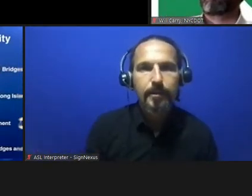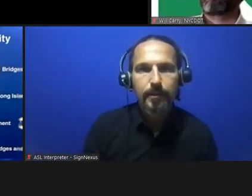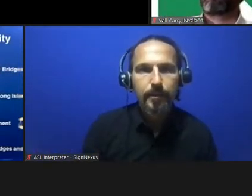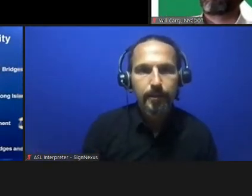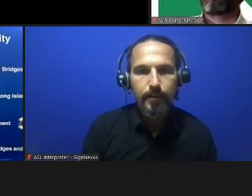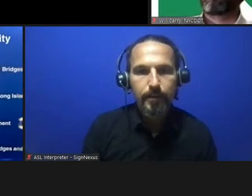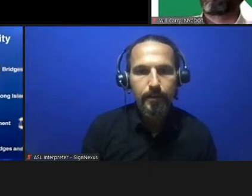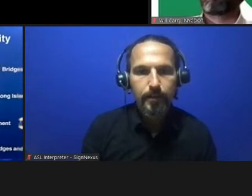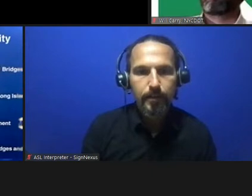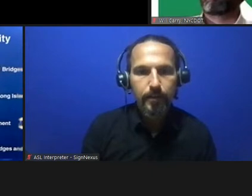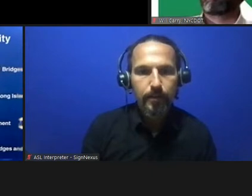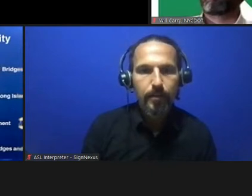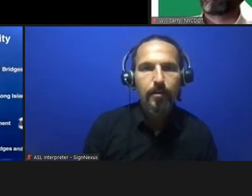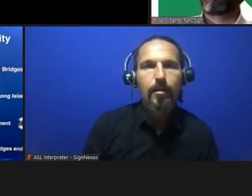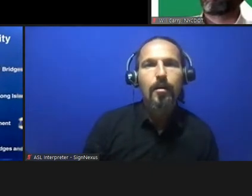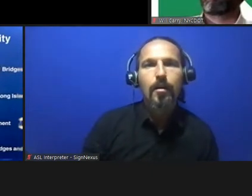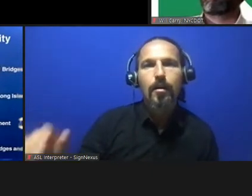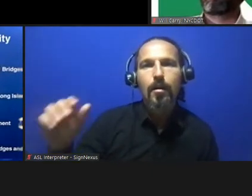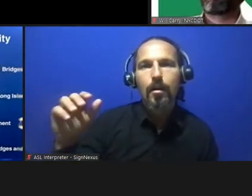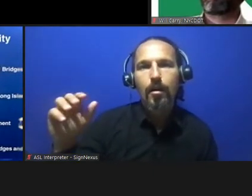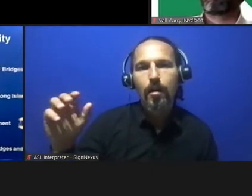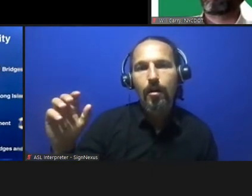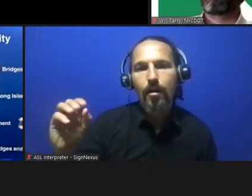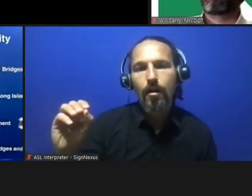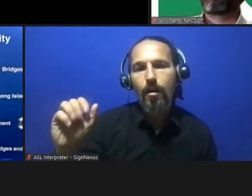p ari iranowitz